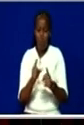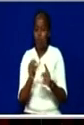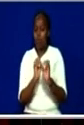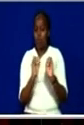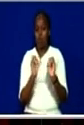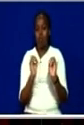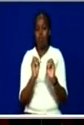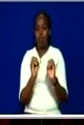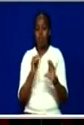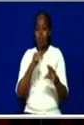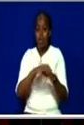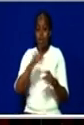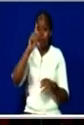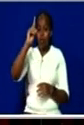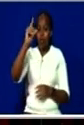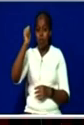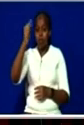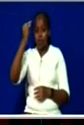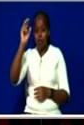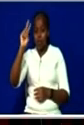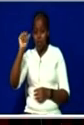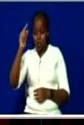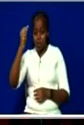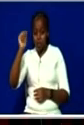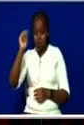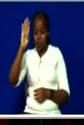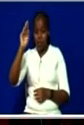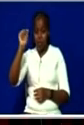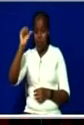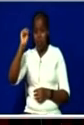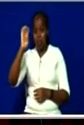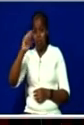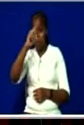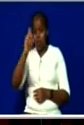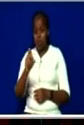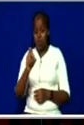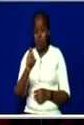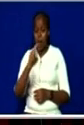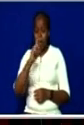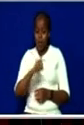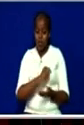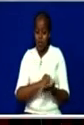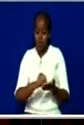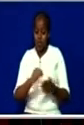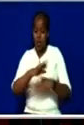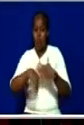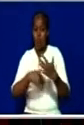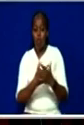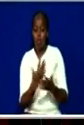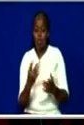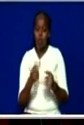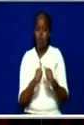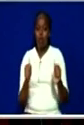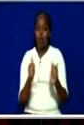make in a database question will be penalized. So once you get such a question, I've said it is question number